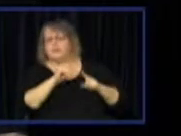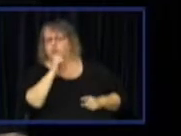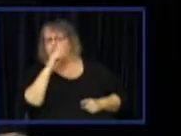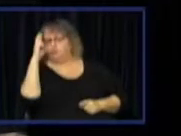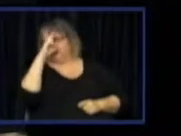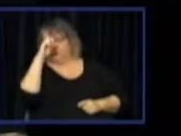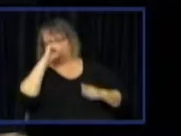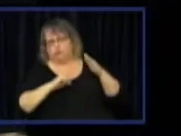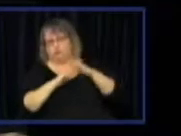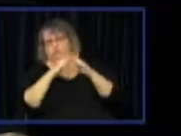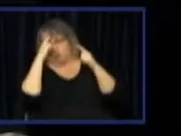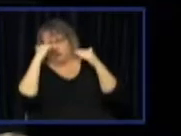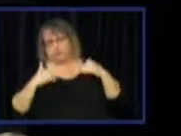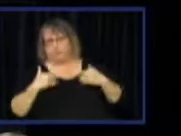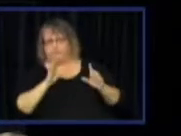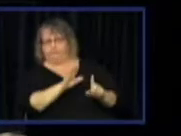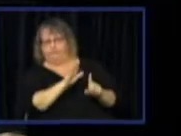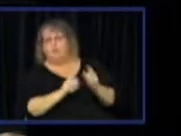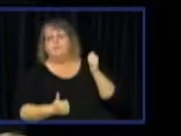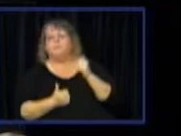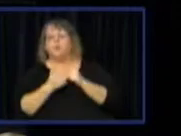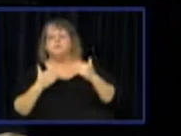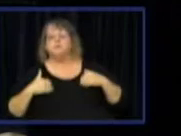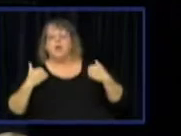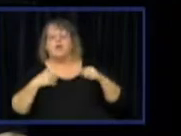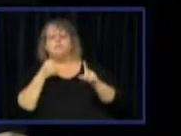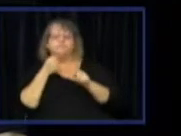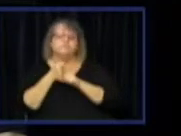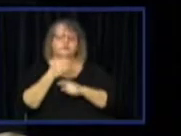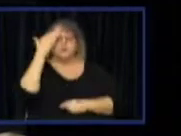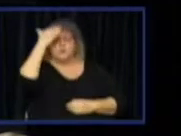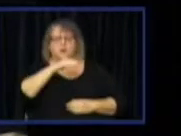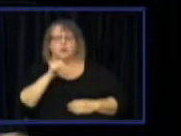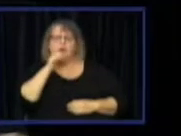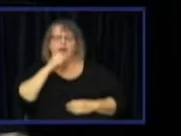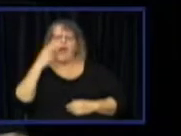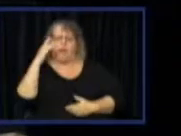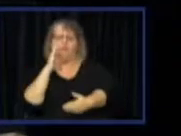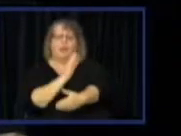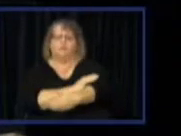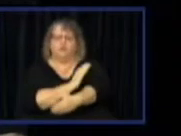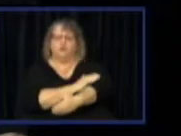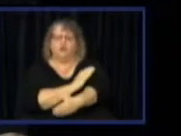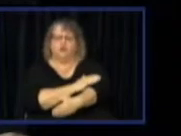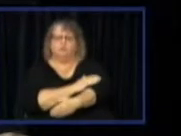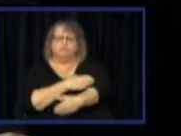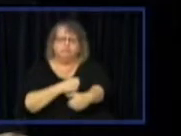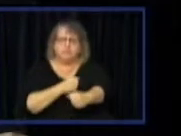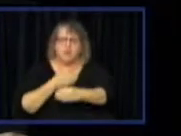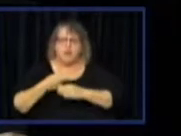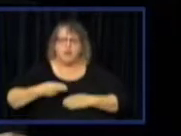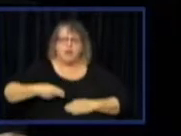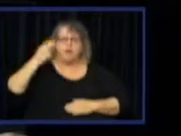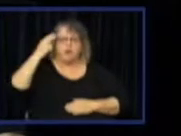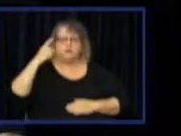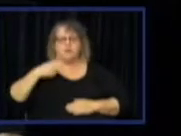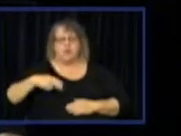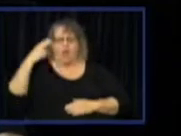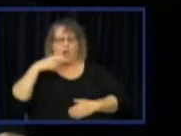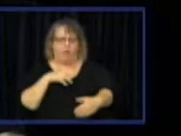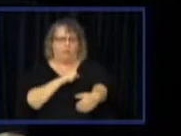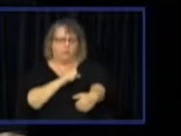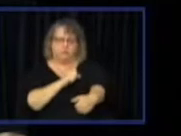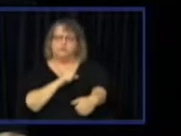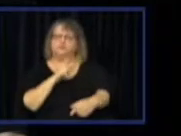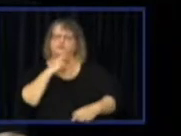cause of strokes in younger people. The most common cause is untreated high blood pressure. And high blood pressure is the